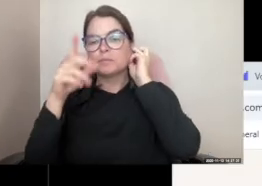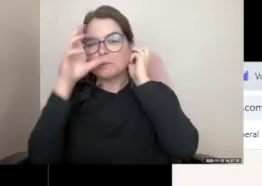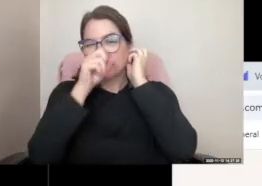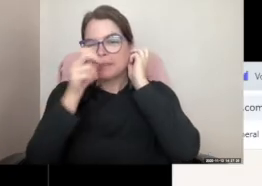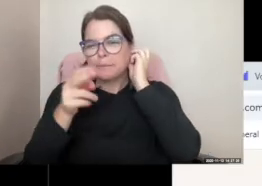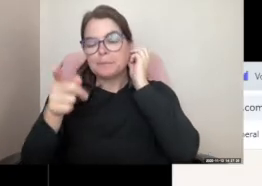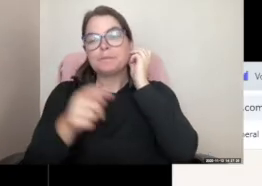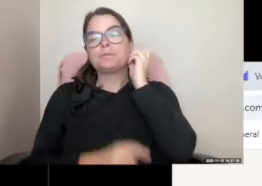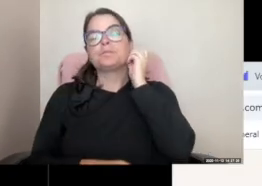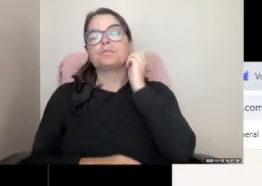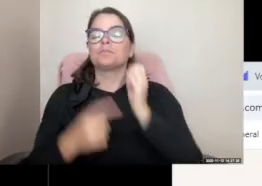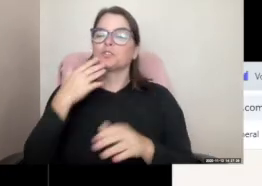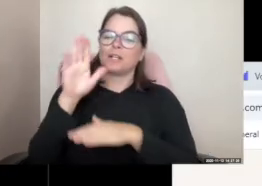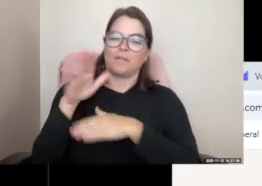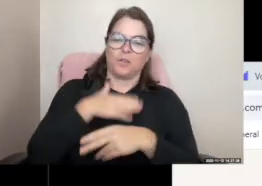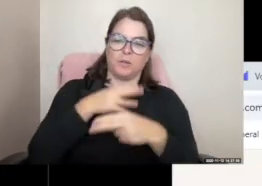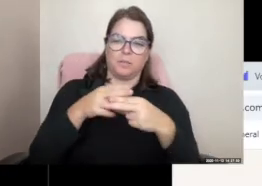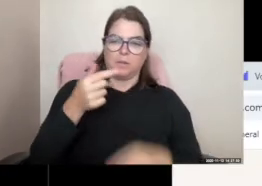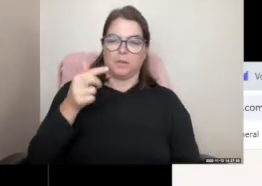figure out what we can do to get more.